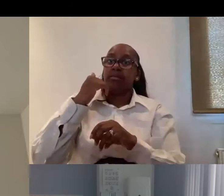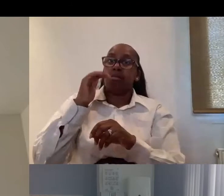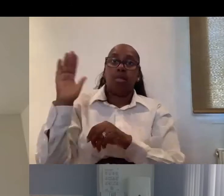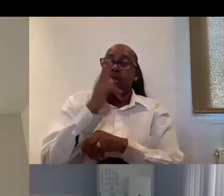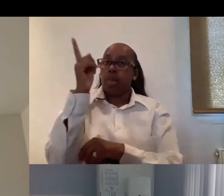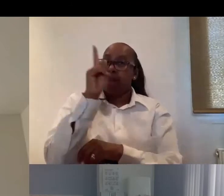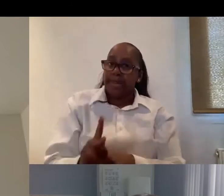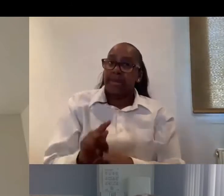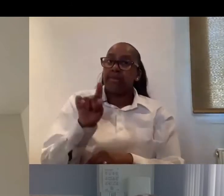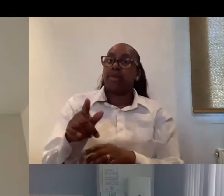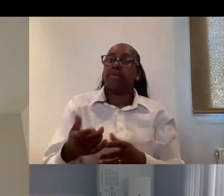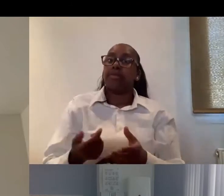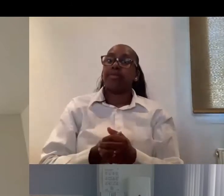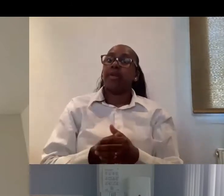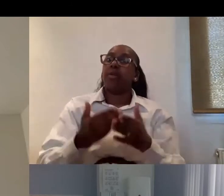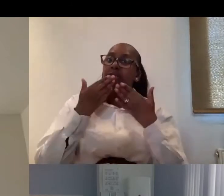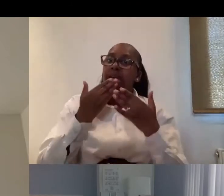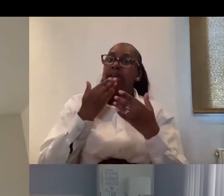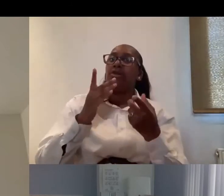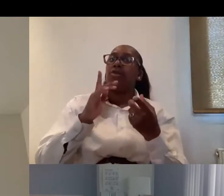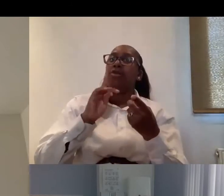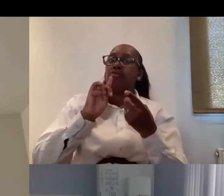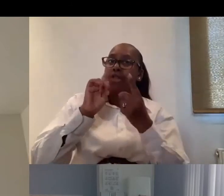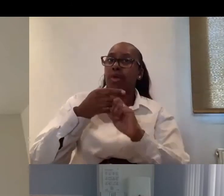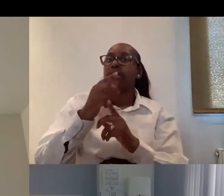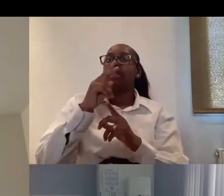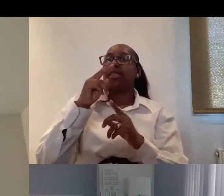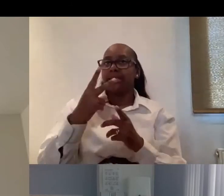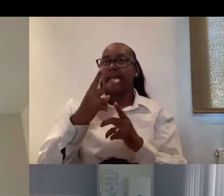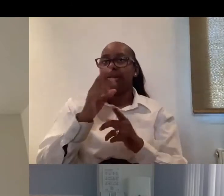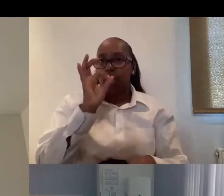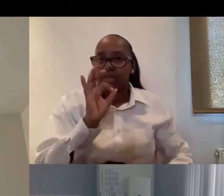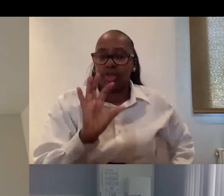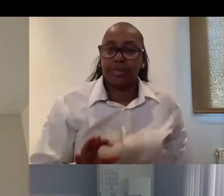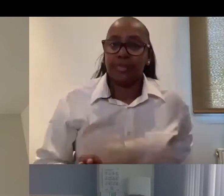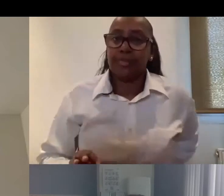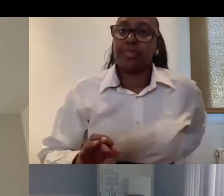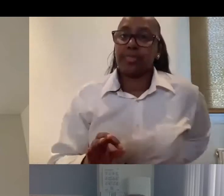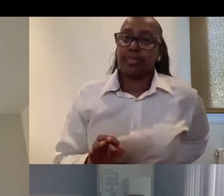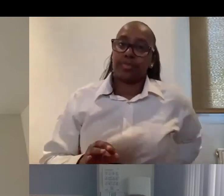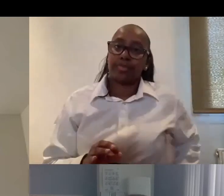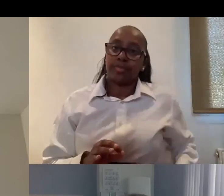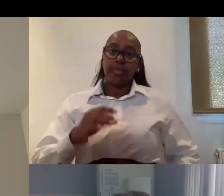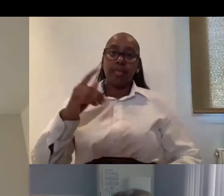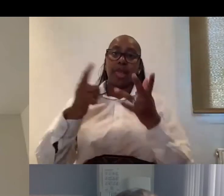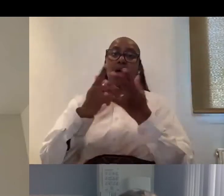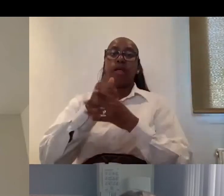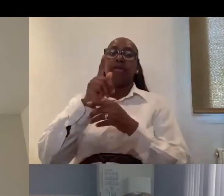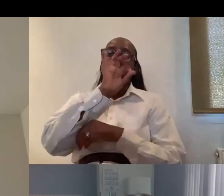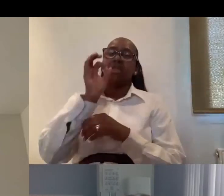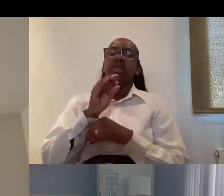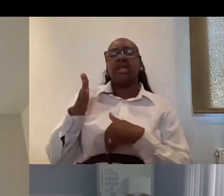Brilliant. And you've just answered the second question in relation to the BAME community. The next question's around side effects, but it's